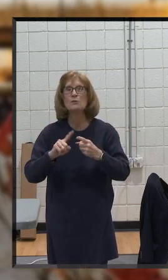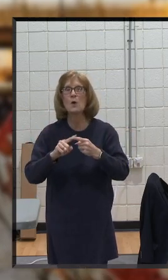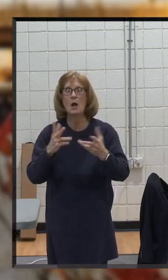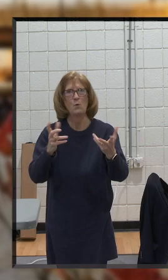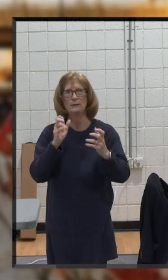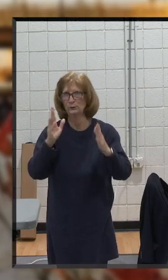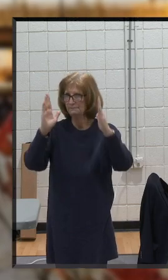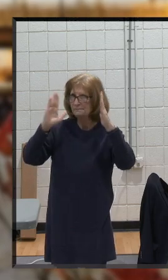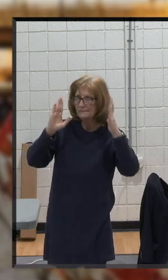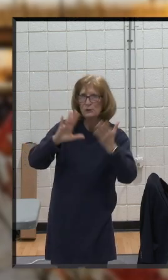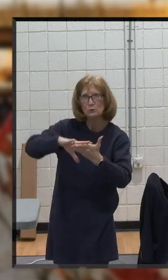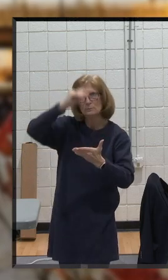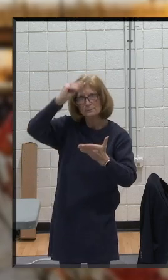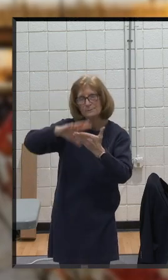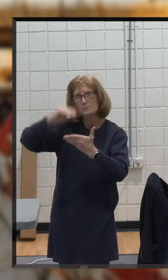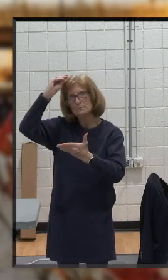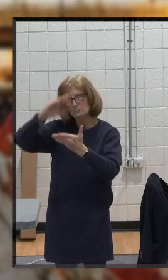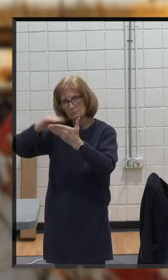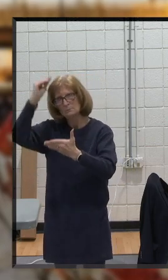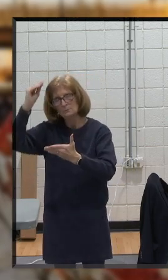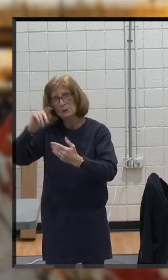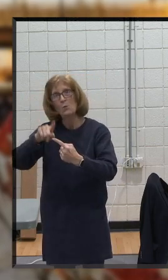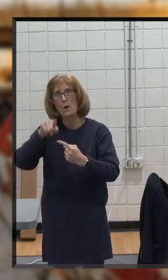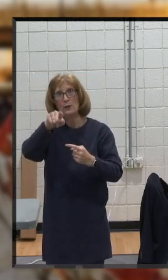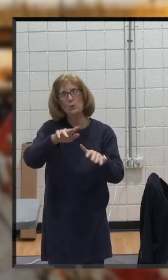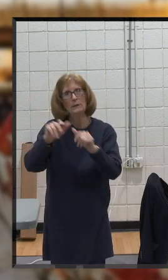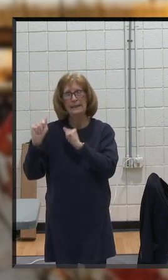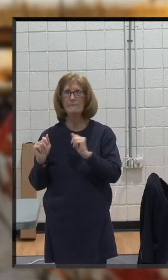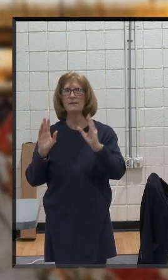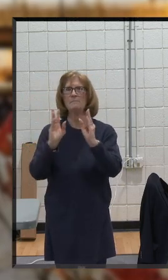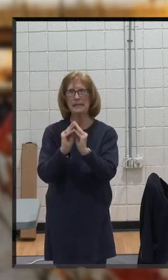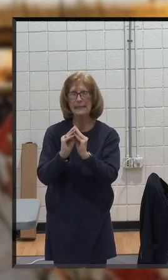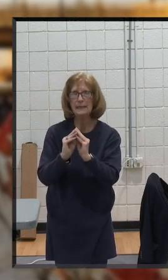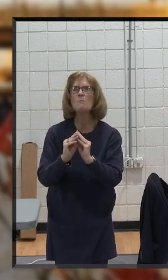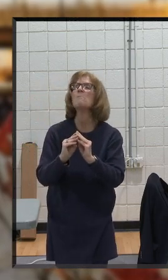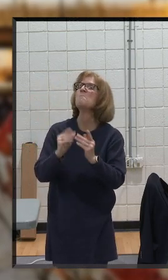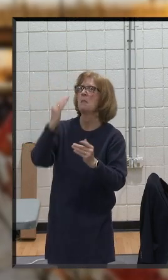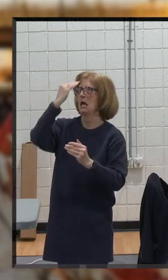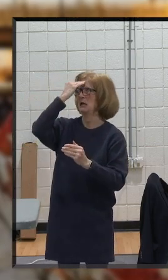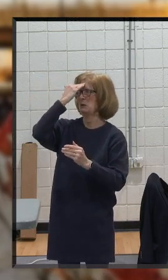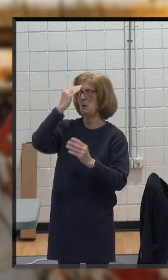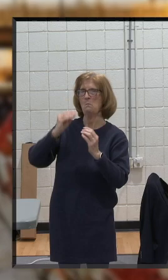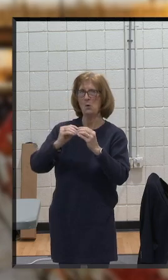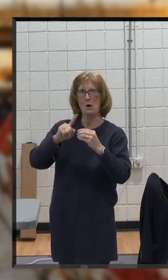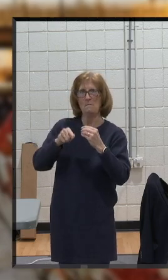So, so that you can leave this meeting with some new information and share it with your community.